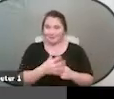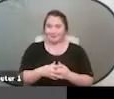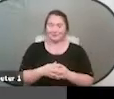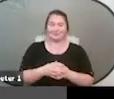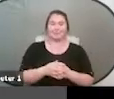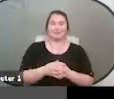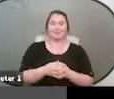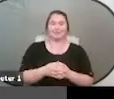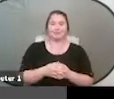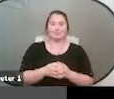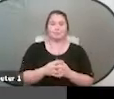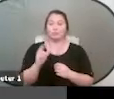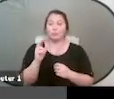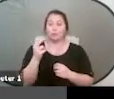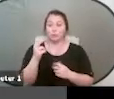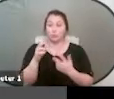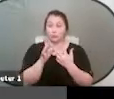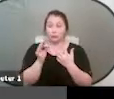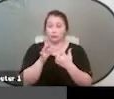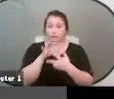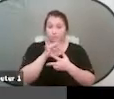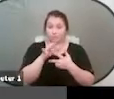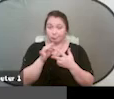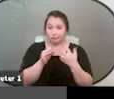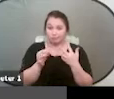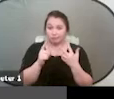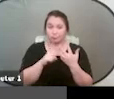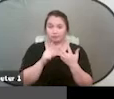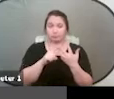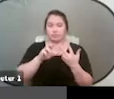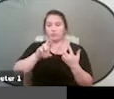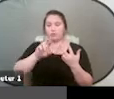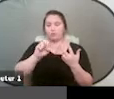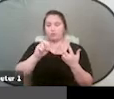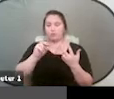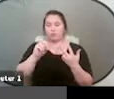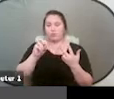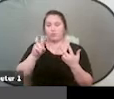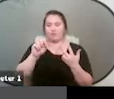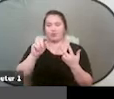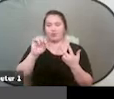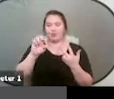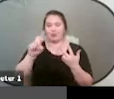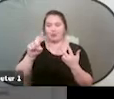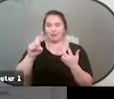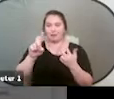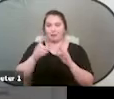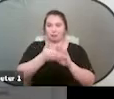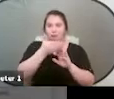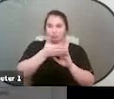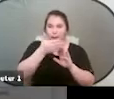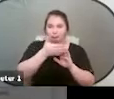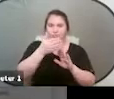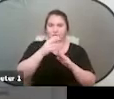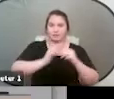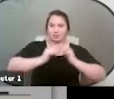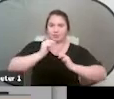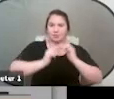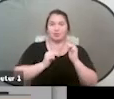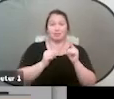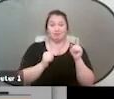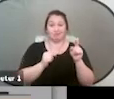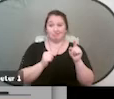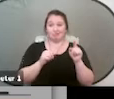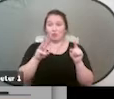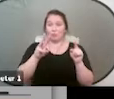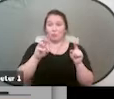this third option is a renovated facility. So this is another really interesting example. And this is Westwood